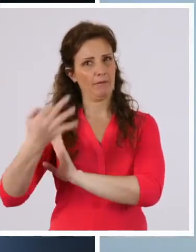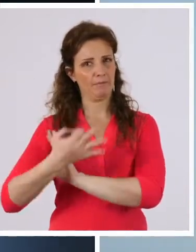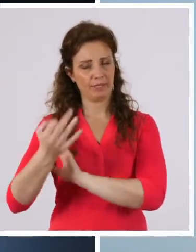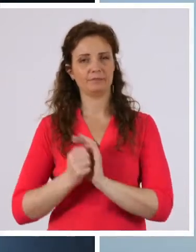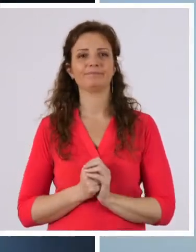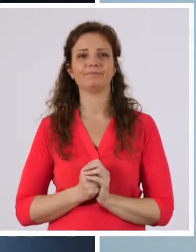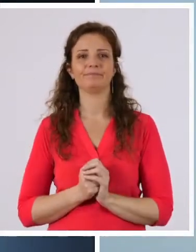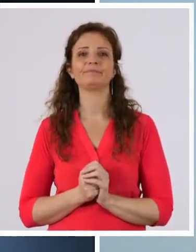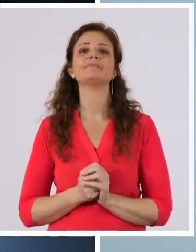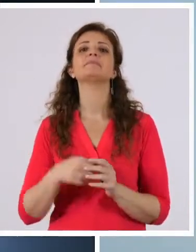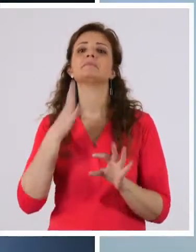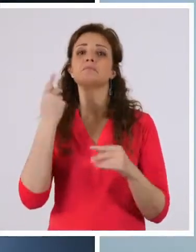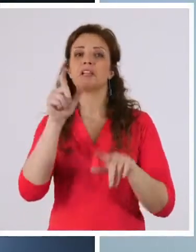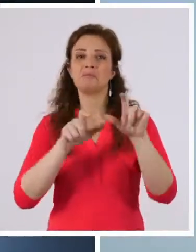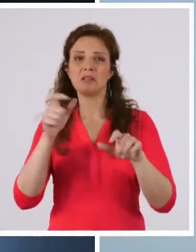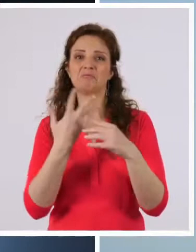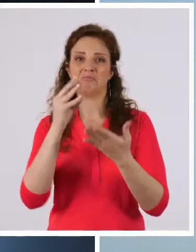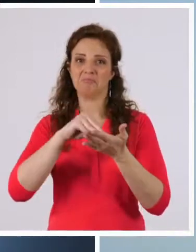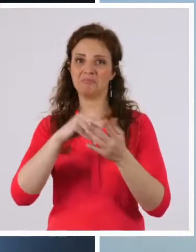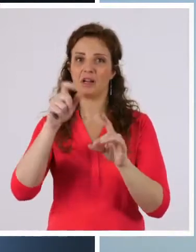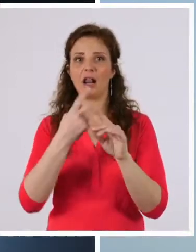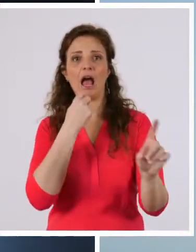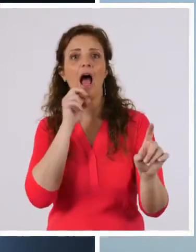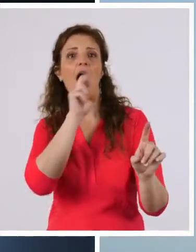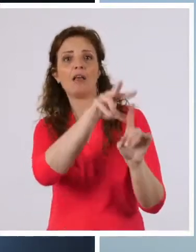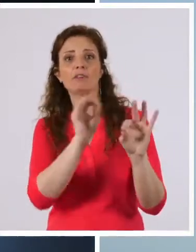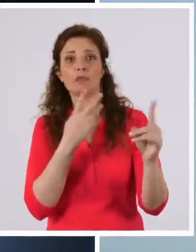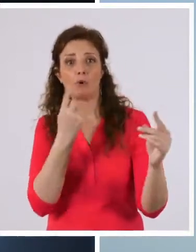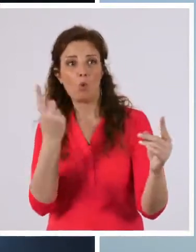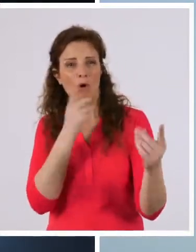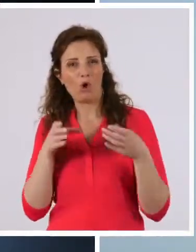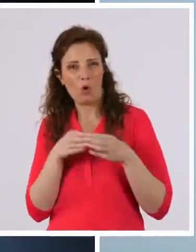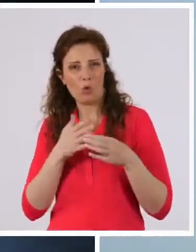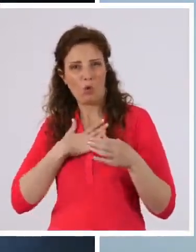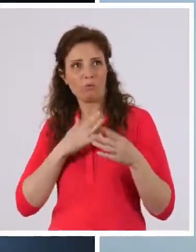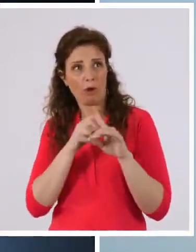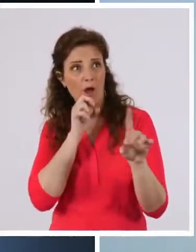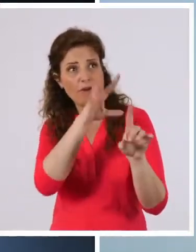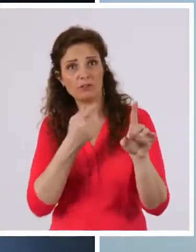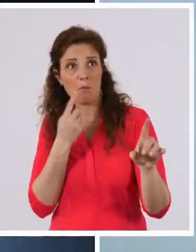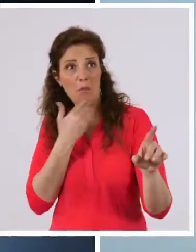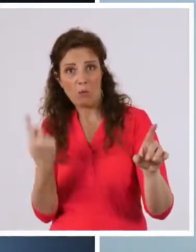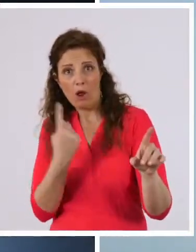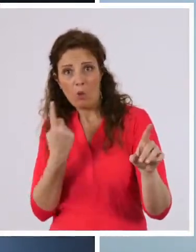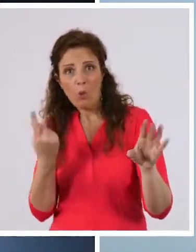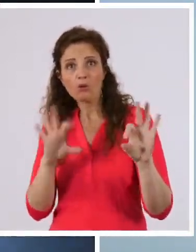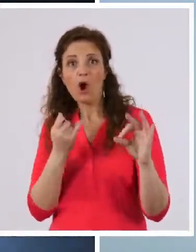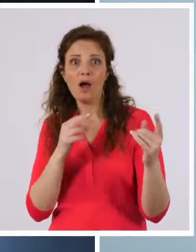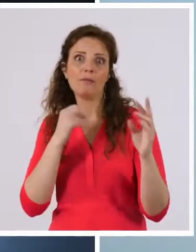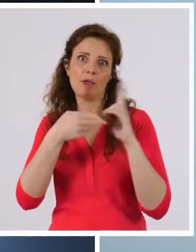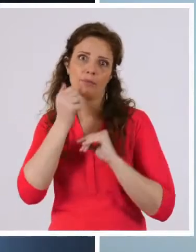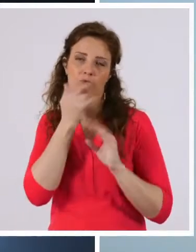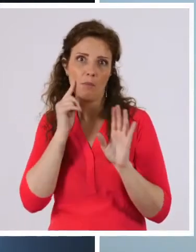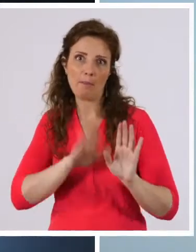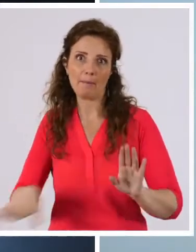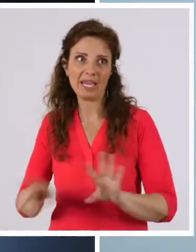Please inform the crew members at the meeting point of any missing persons from your family or travel group, in particular in case of